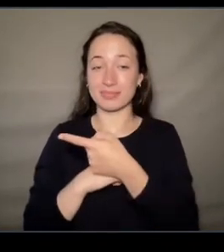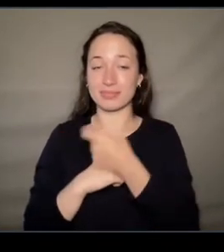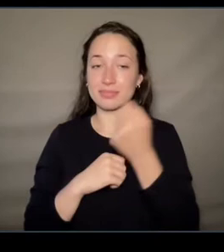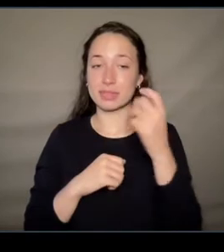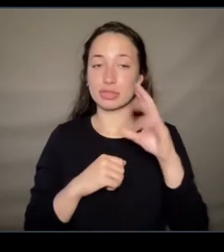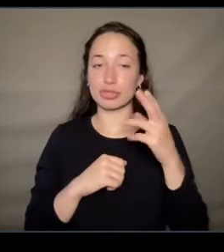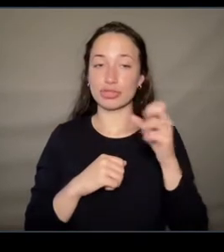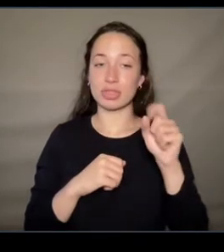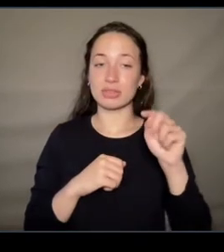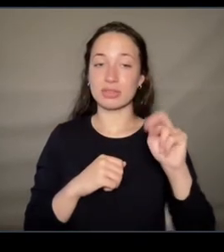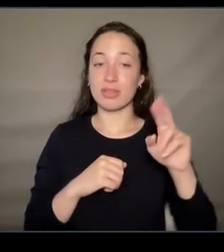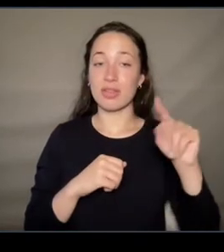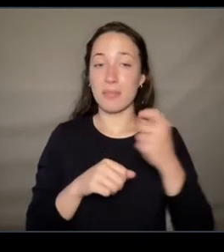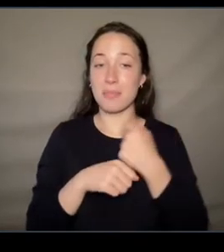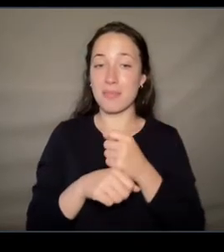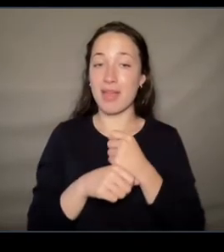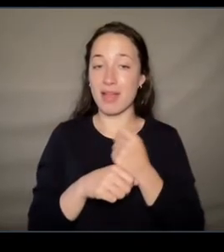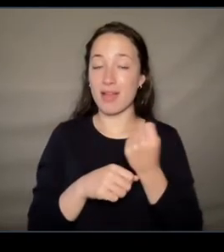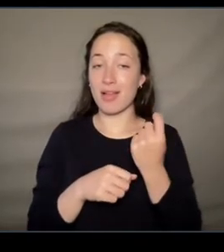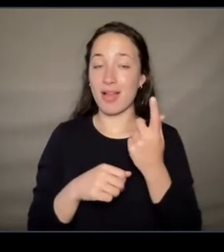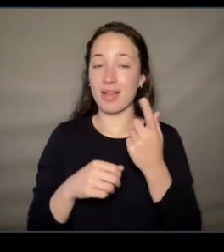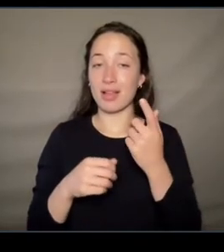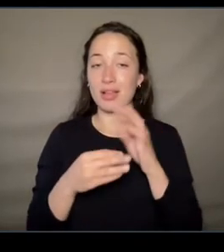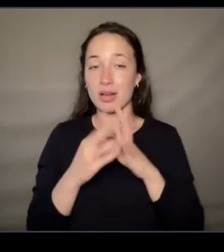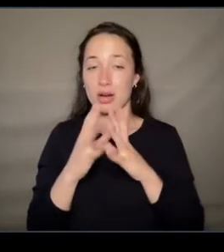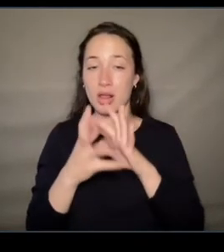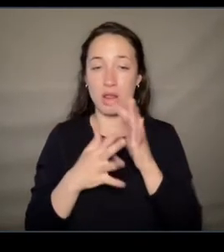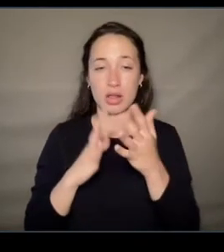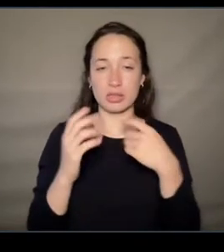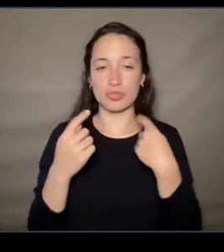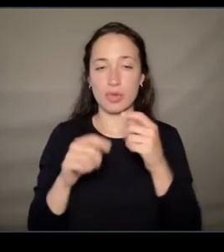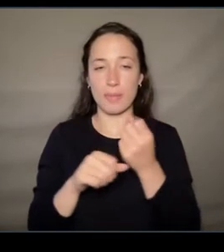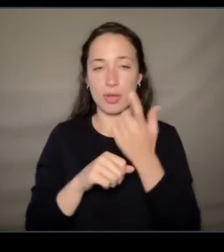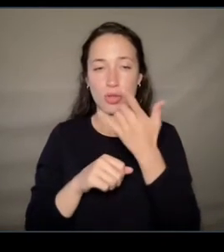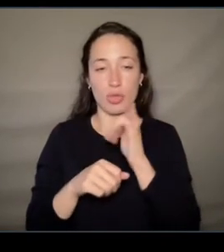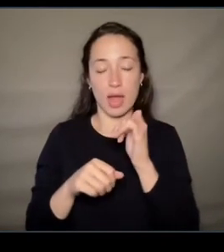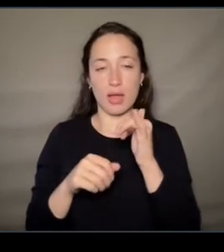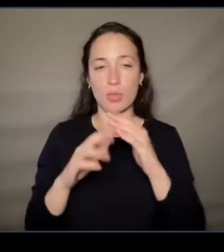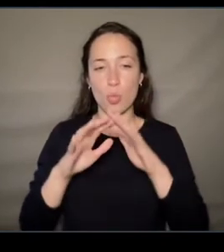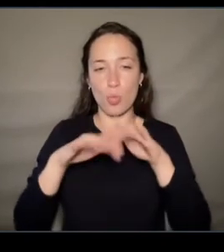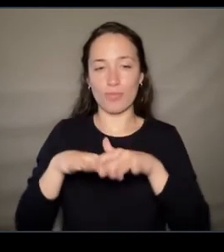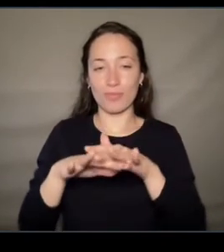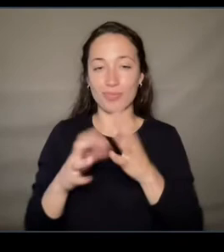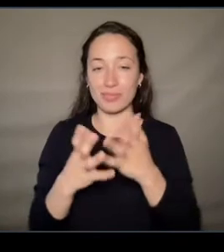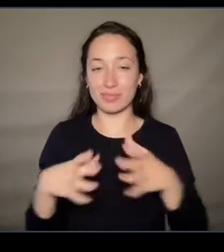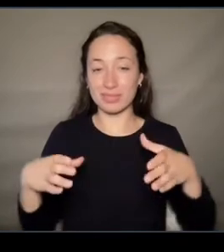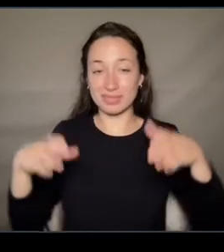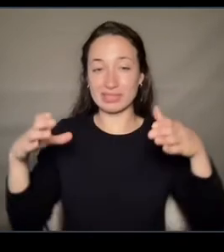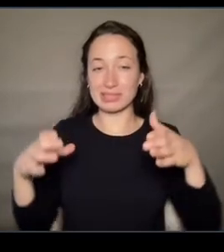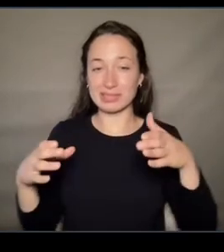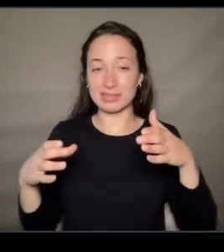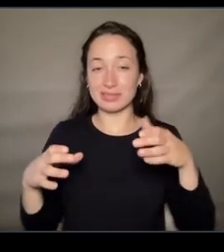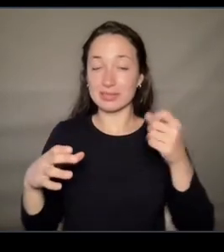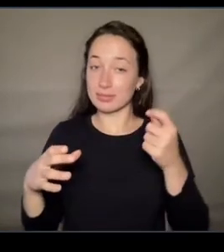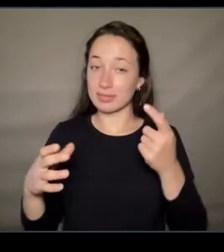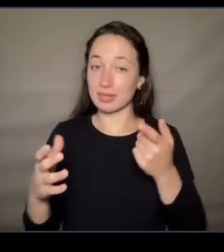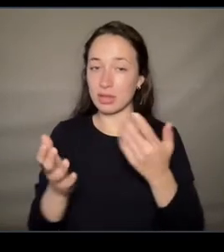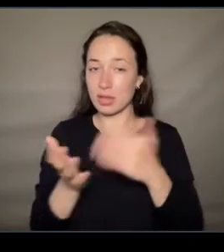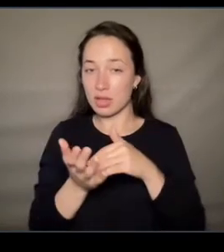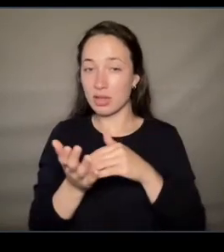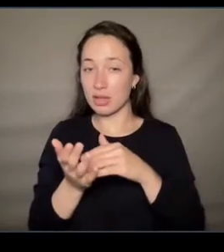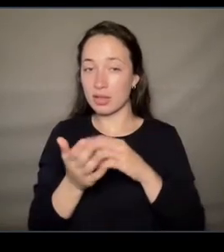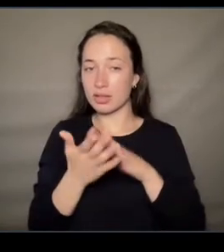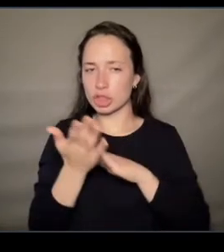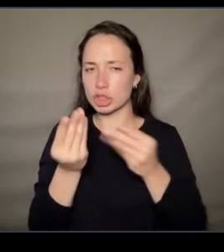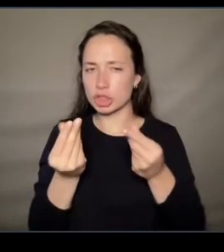bed, which was chestnut, made to appear to be like a woven basket, again textured